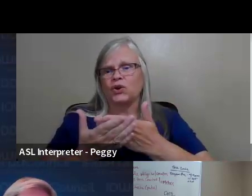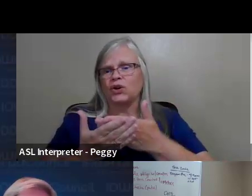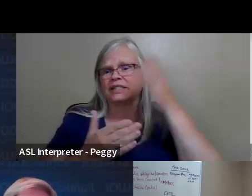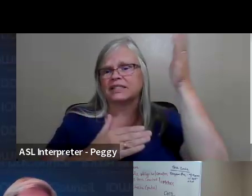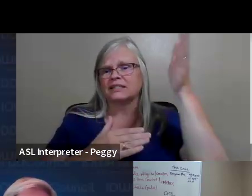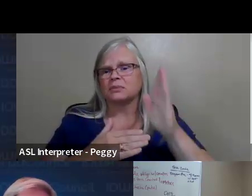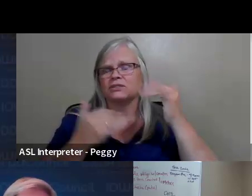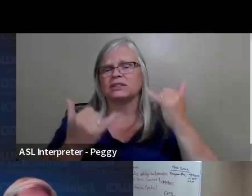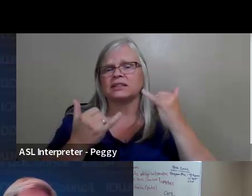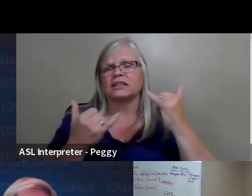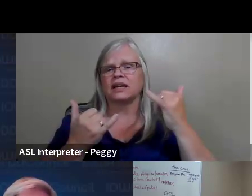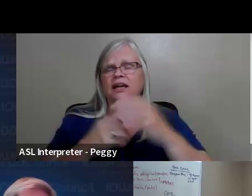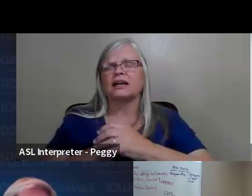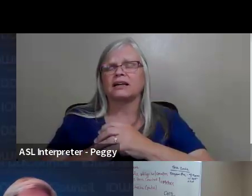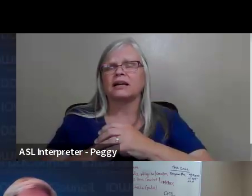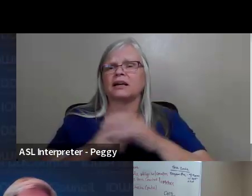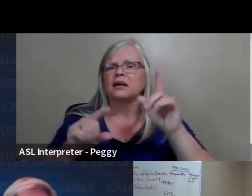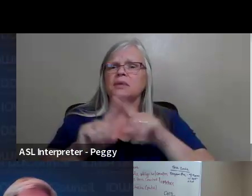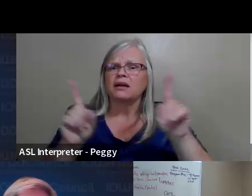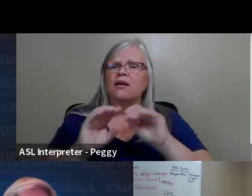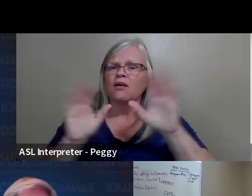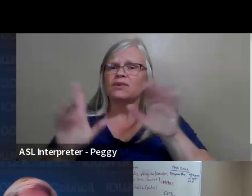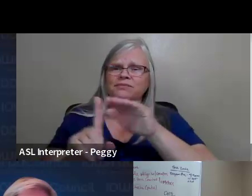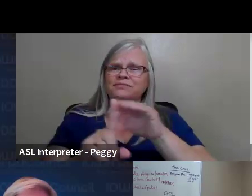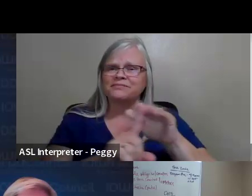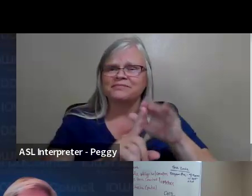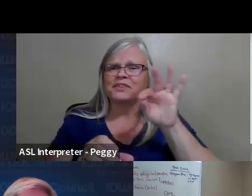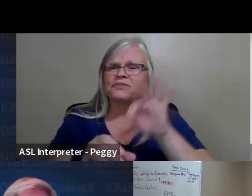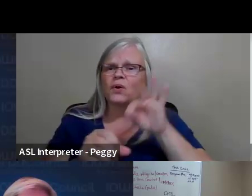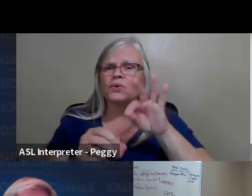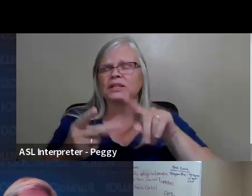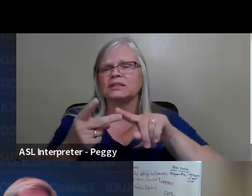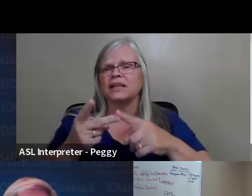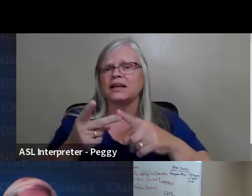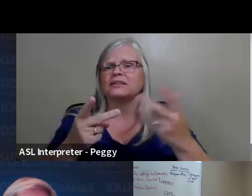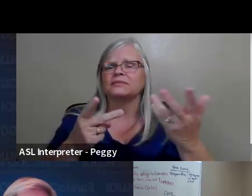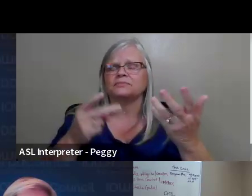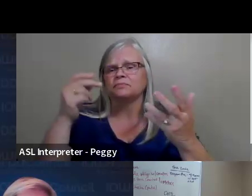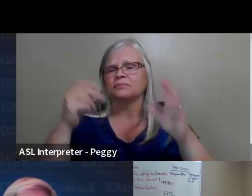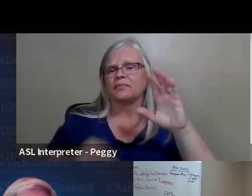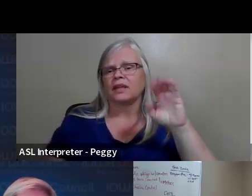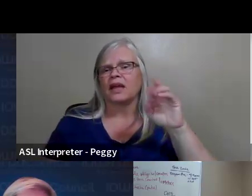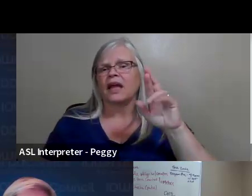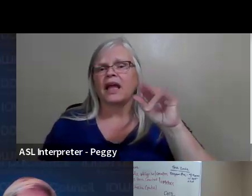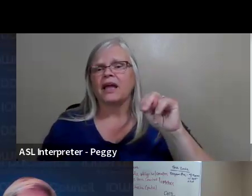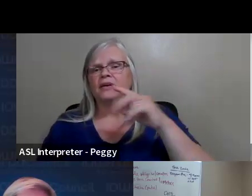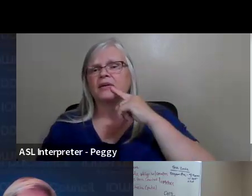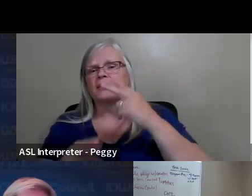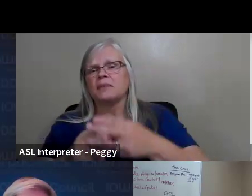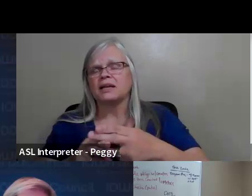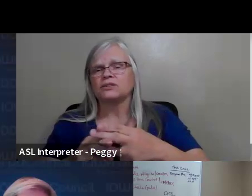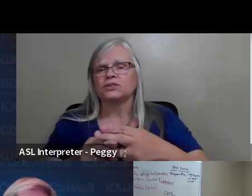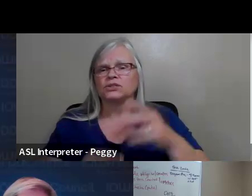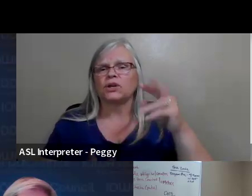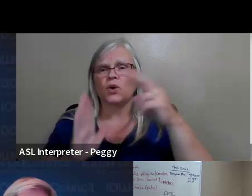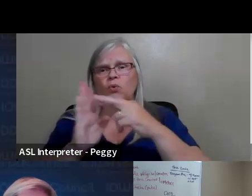speakers today, but I wanted to obviously remind you to vote. But secondly, as Erin mentioned, there is a